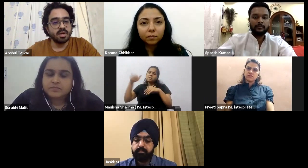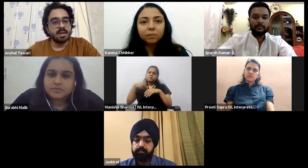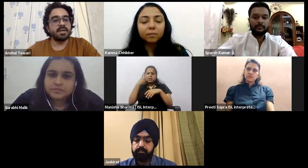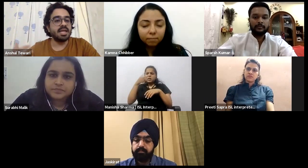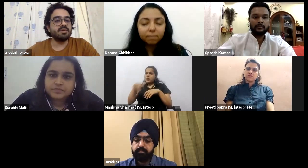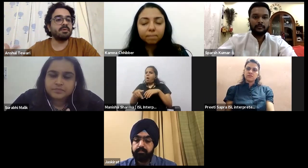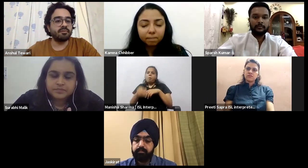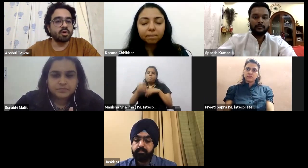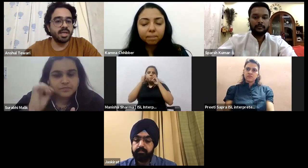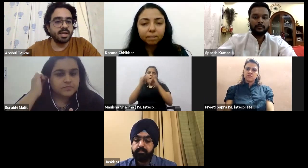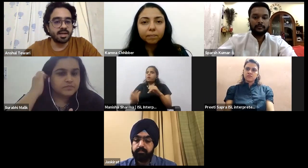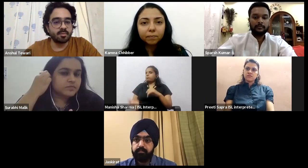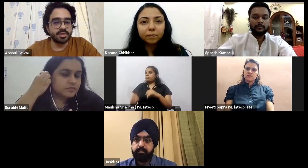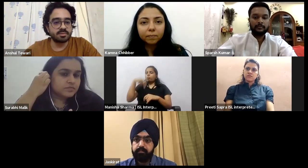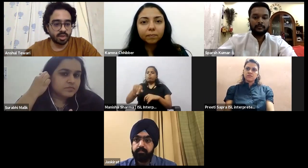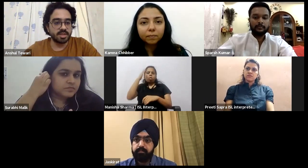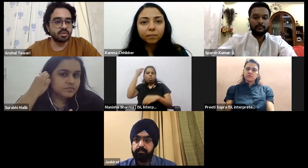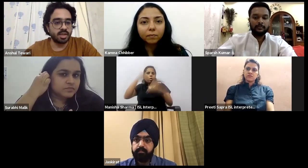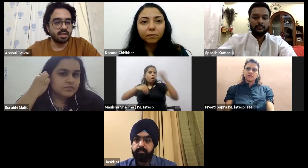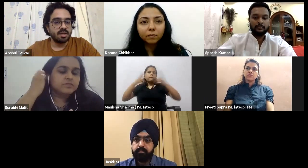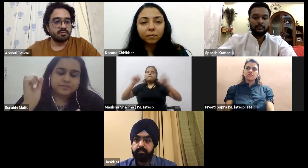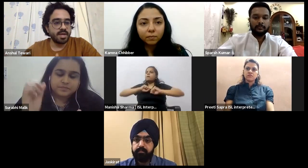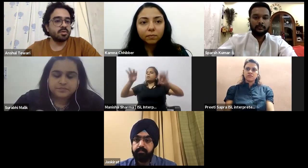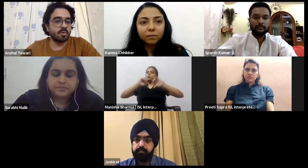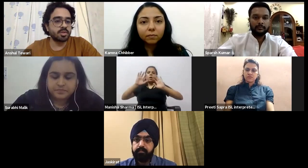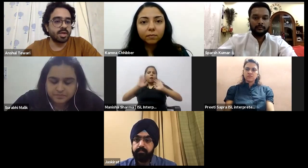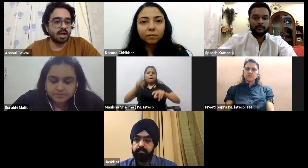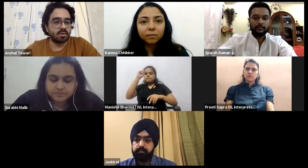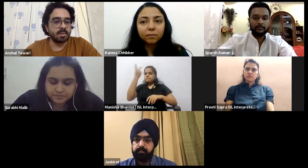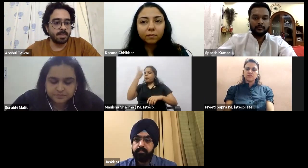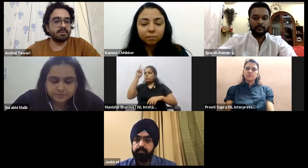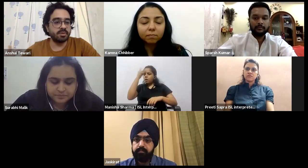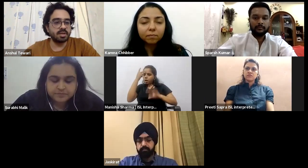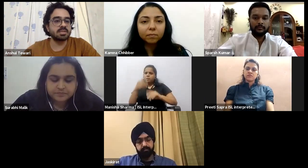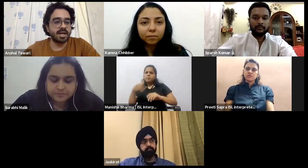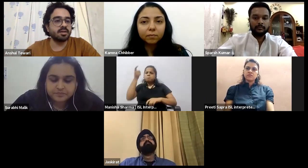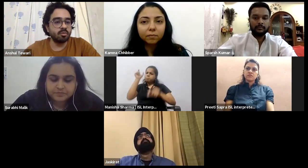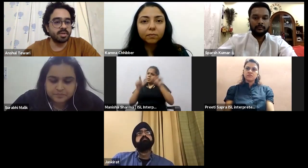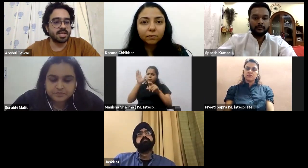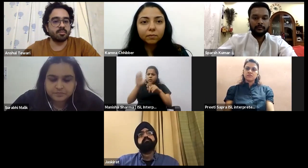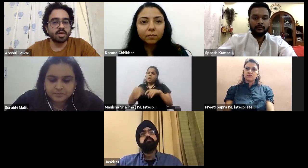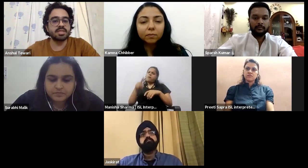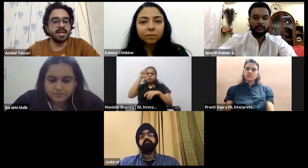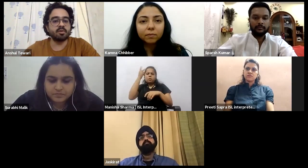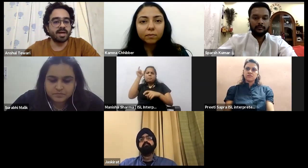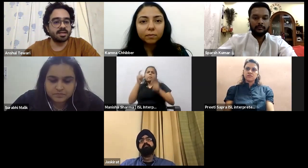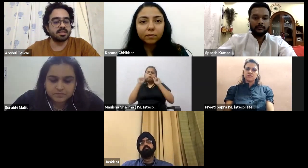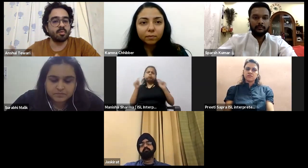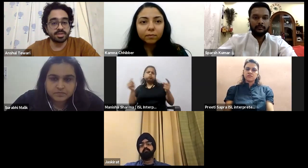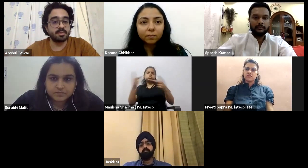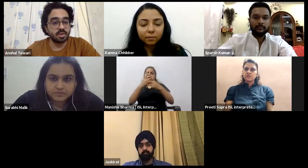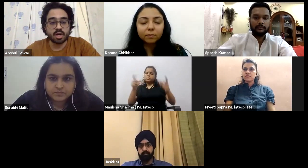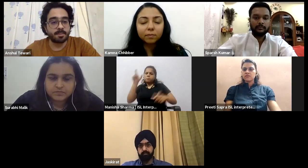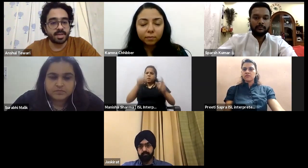right now. But even before the internet was what it is today, fake news was going around. I mean, people were spreading rumors, and it was leading to violence.